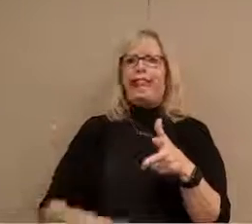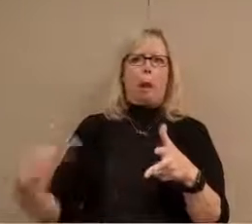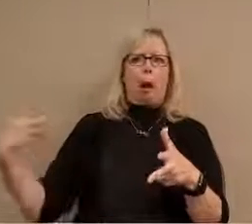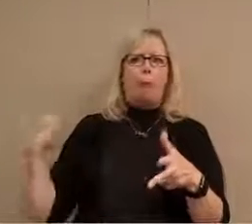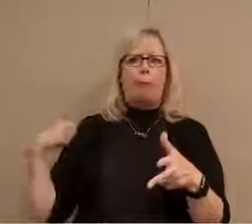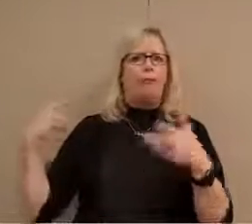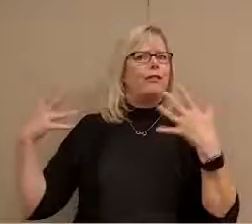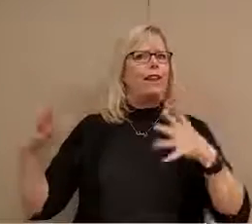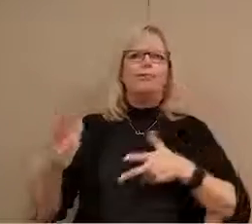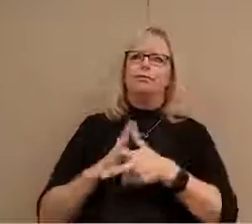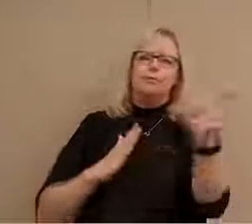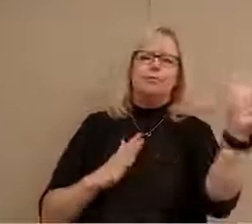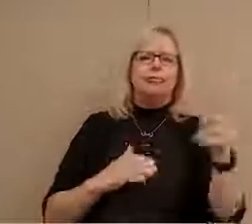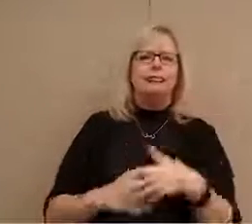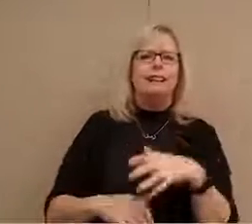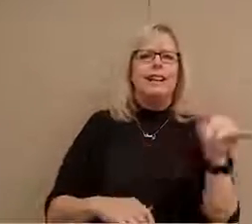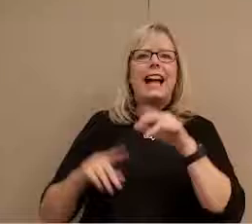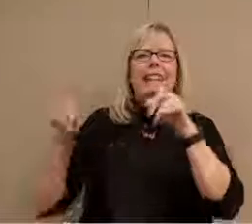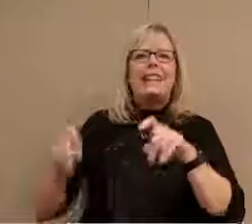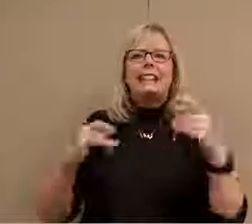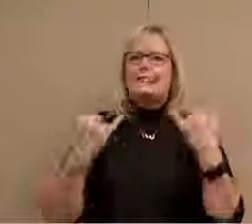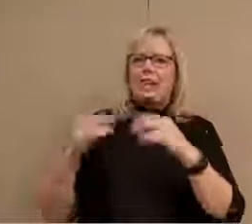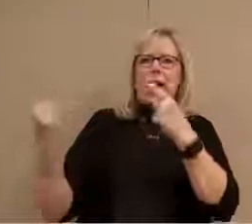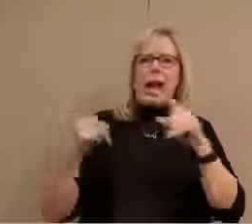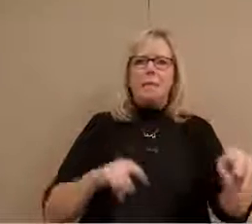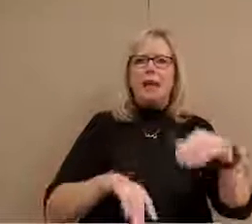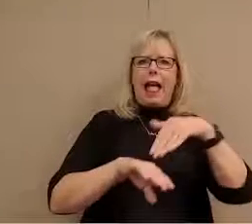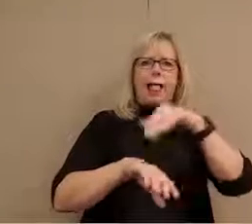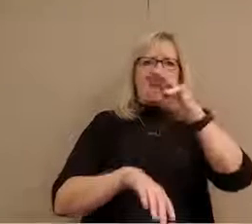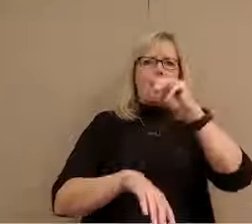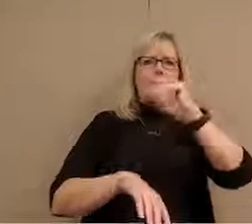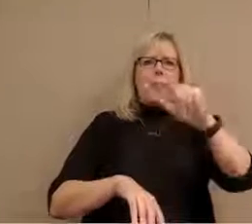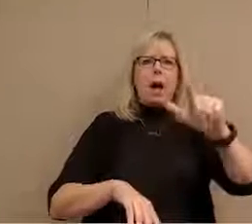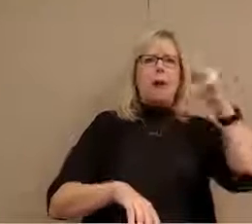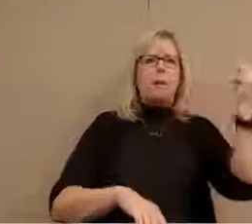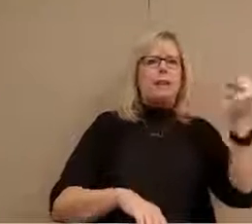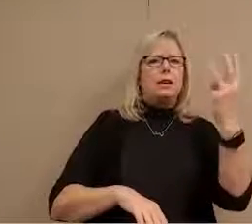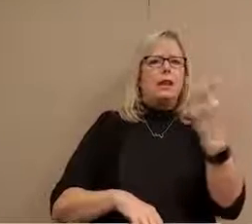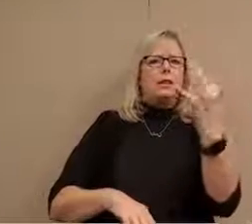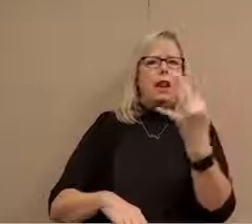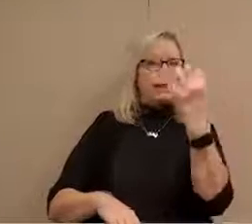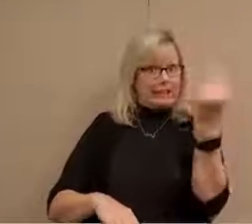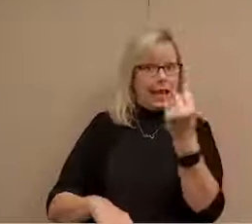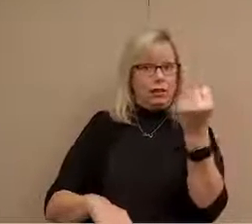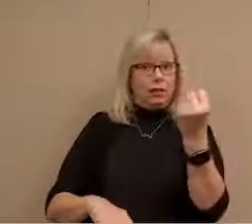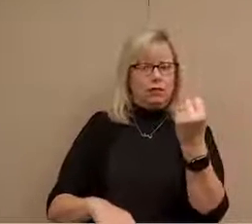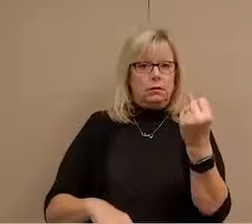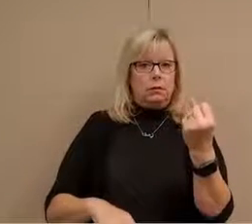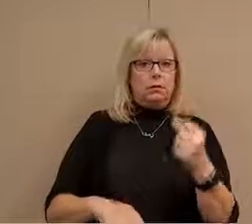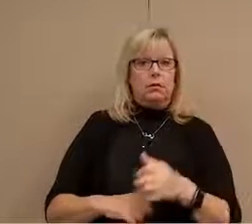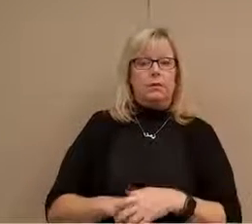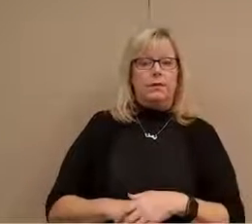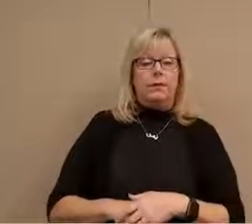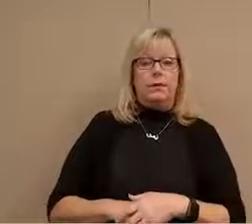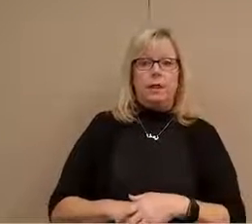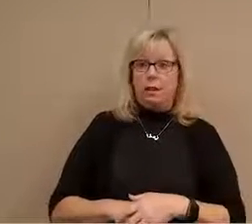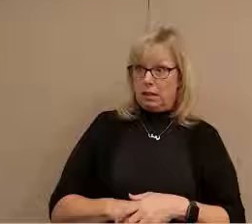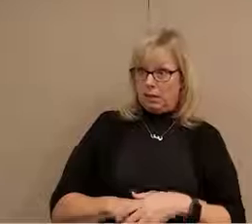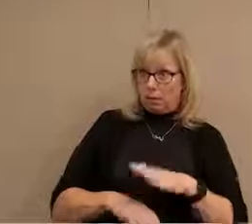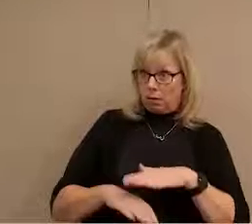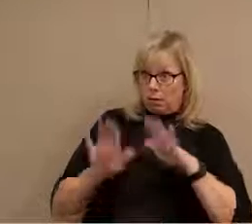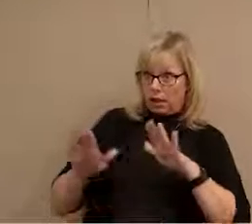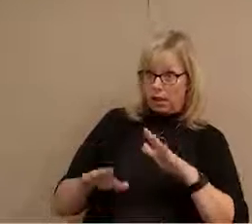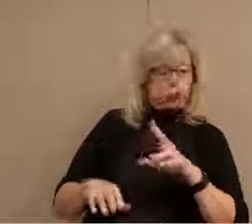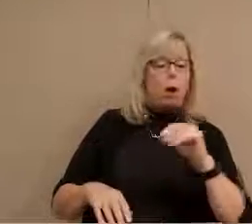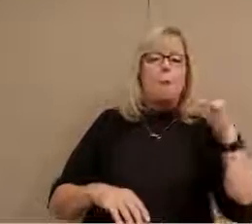and get it. It's like the testing that's still going on out at the mall on Monday, Wednesday, Friday, Saturday. Mm-hmm. And are they there on Sunday? I